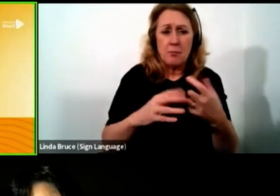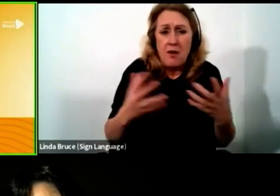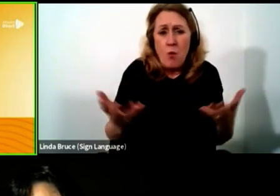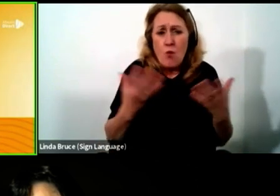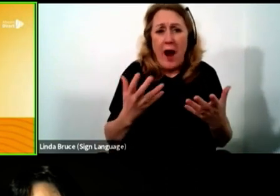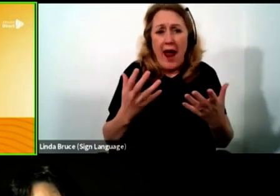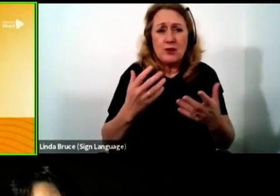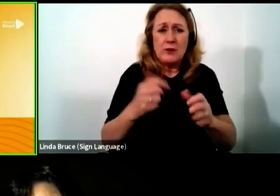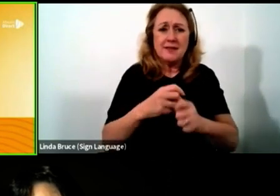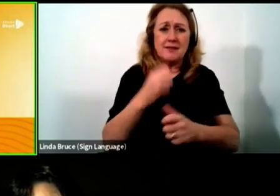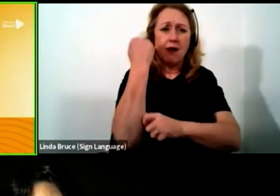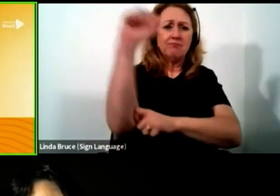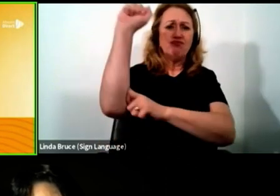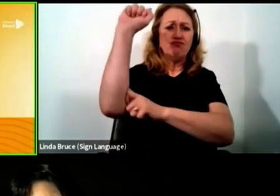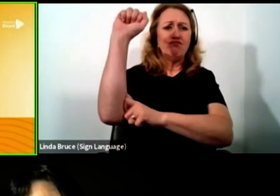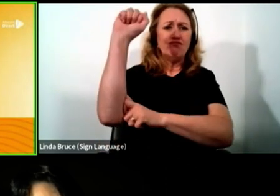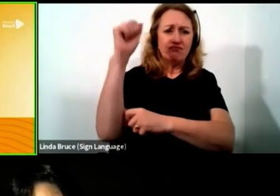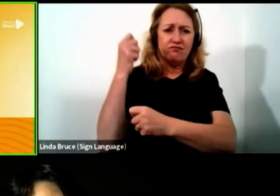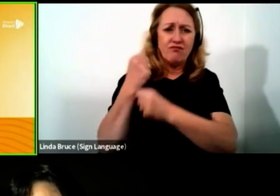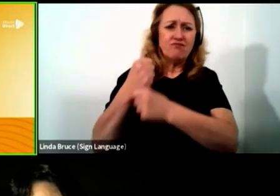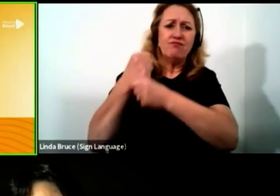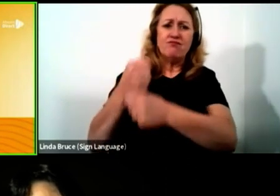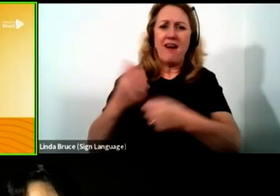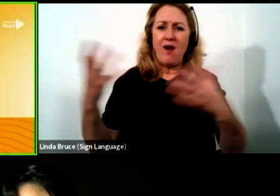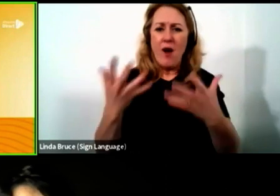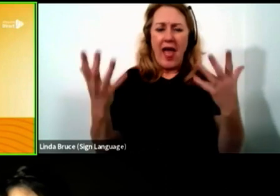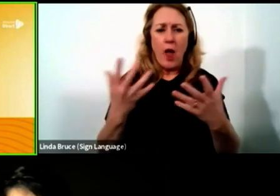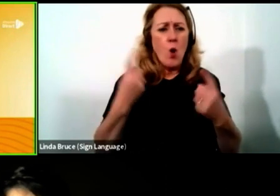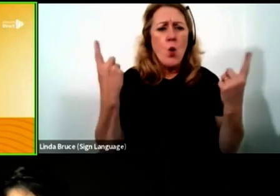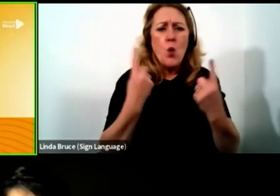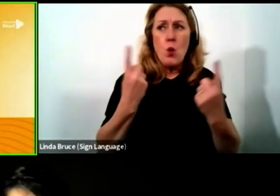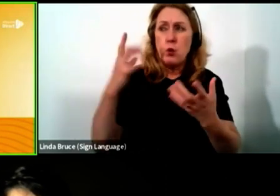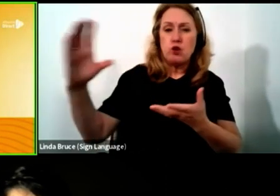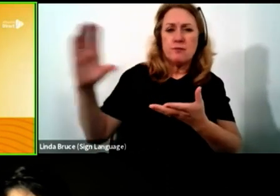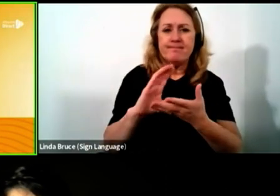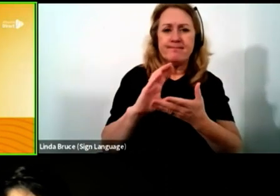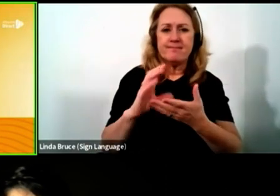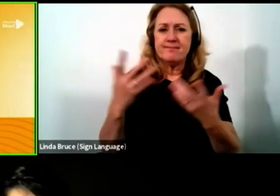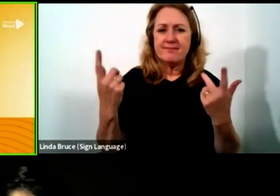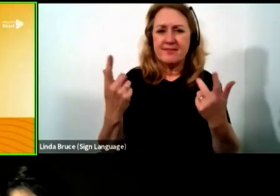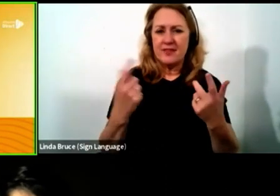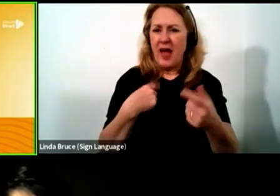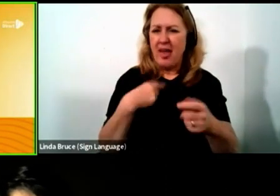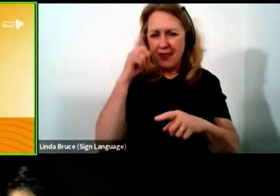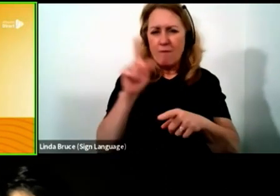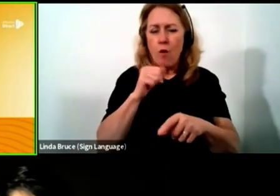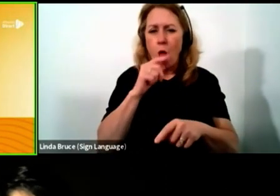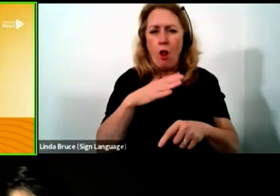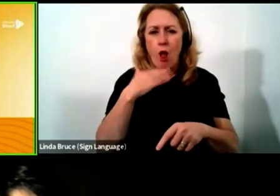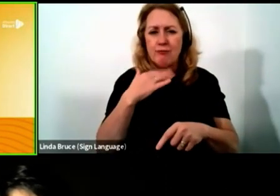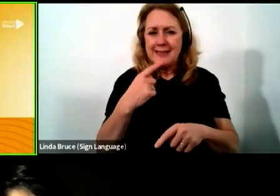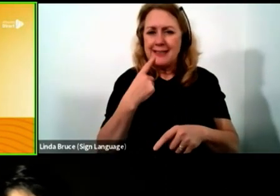start the revolutionary step? But I think we've already answered that. Which of our stakeholders should begin the tasks? I think we also answered that. So I'll move on